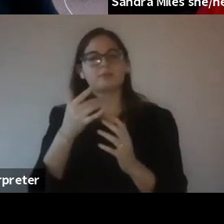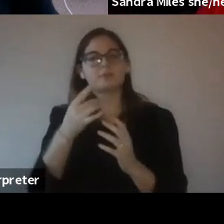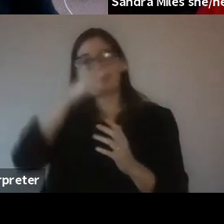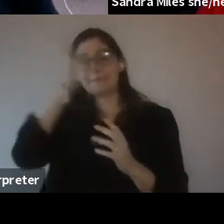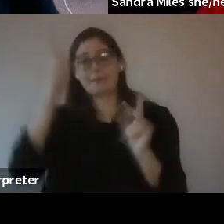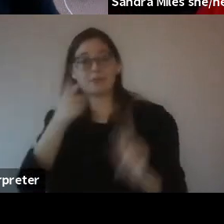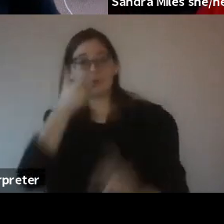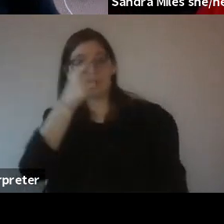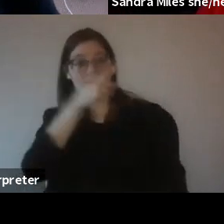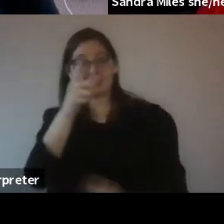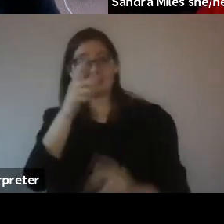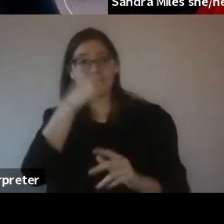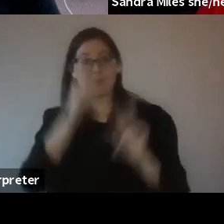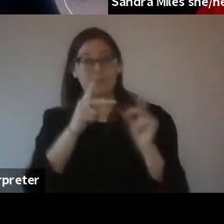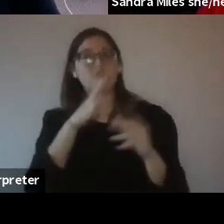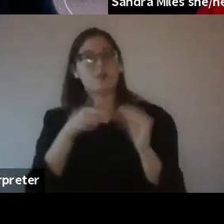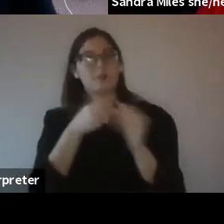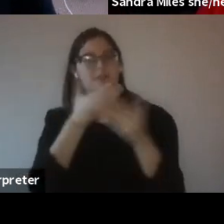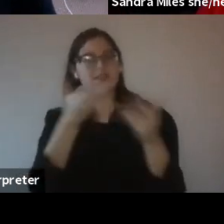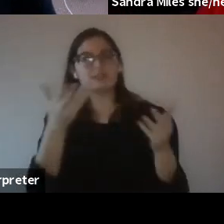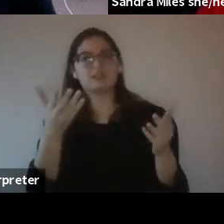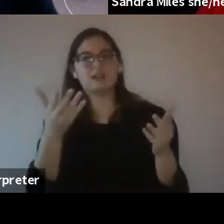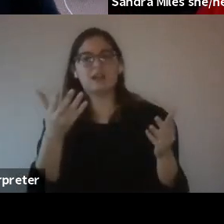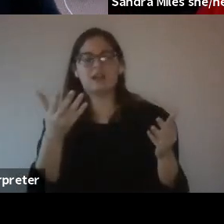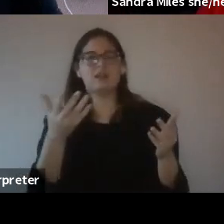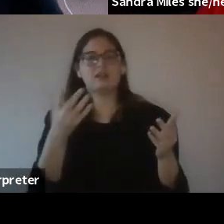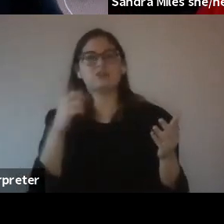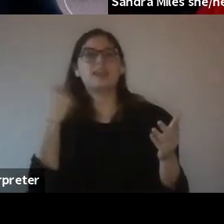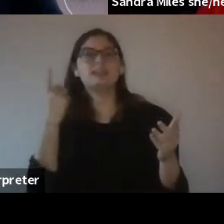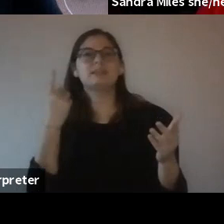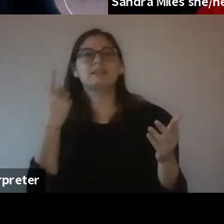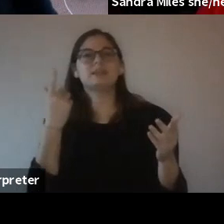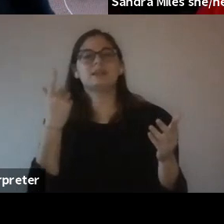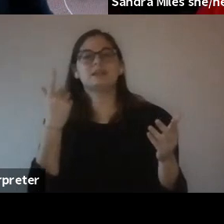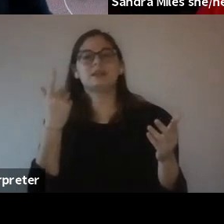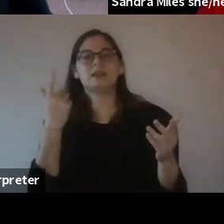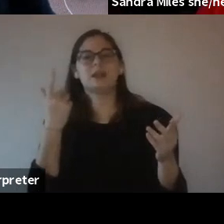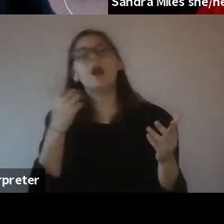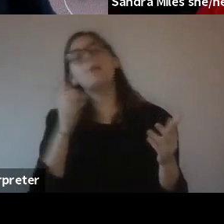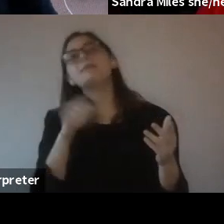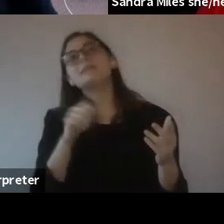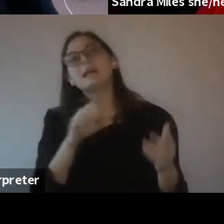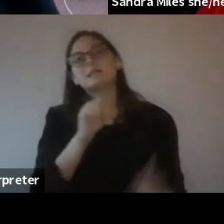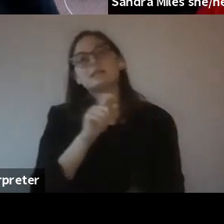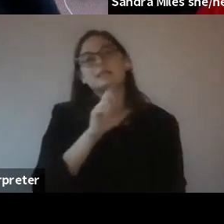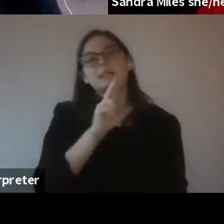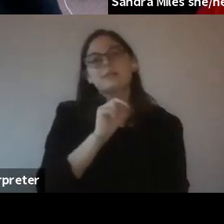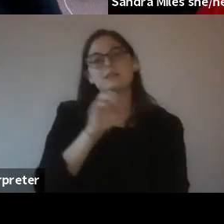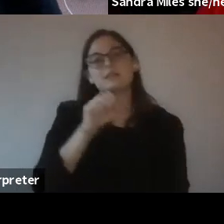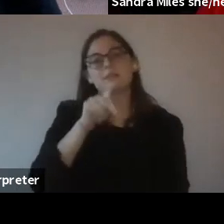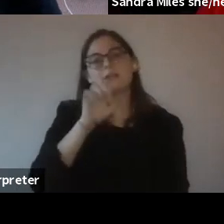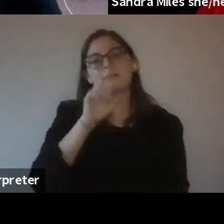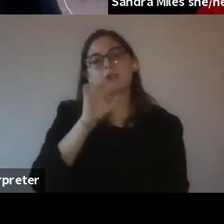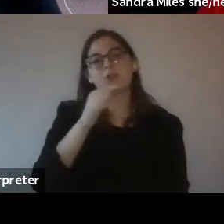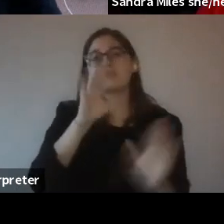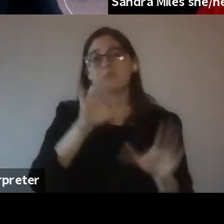these Black people talk about these things? And it's just kind of crazy that, you know, I mean, yes, Steven Spielberg did a great job with The Color Purple,